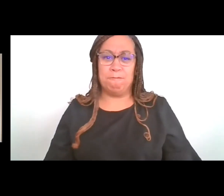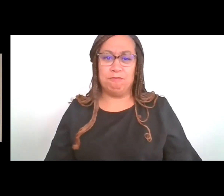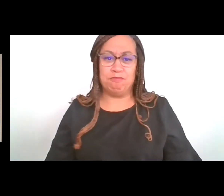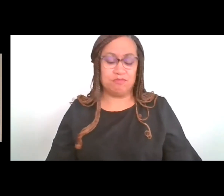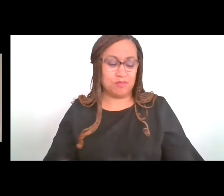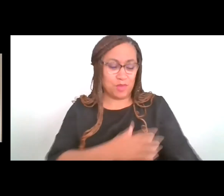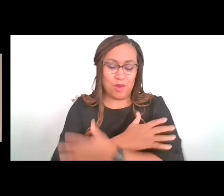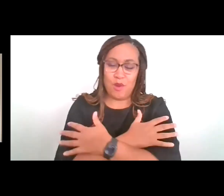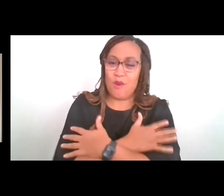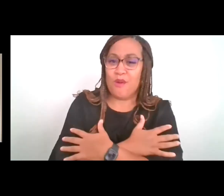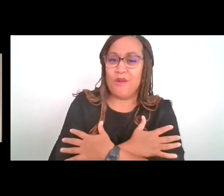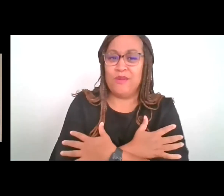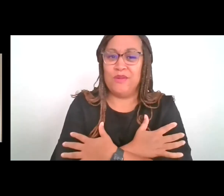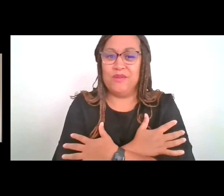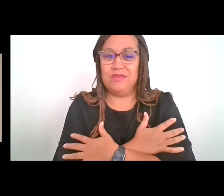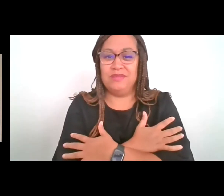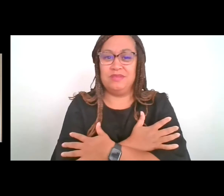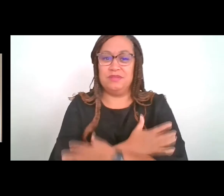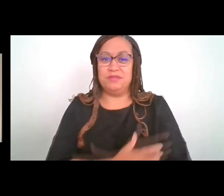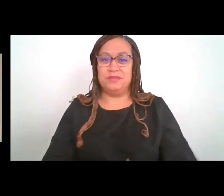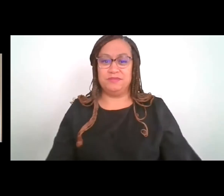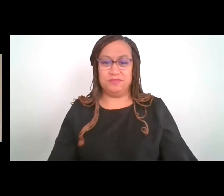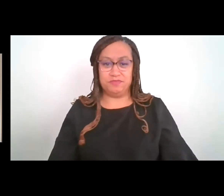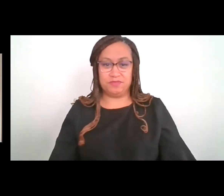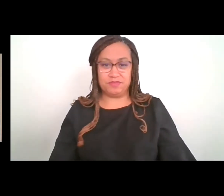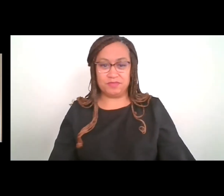Hold on to me.